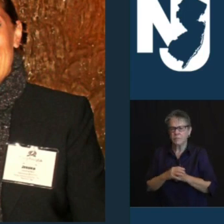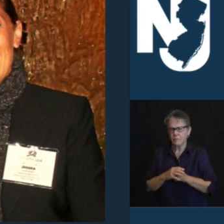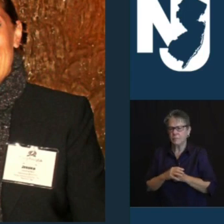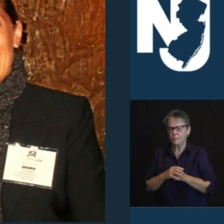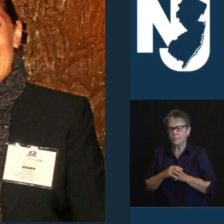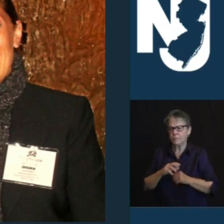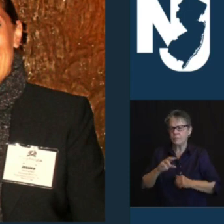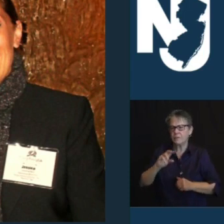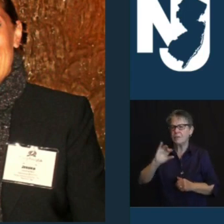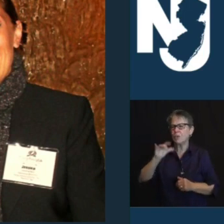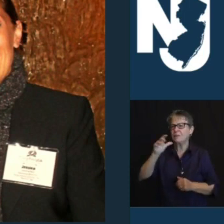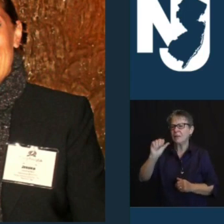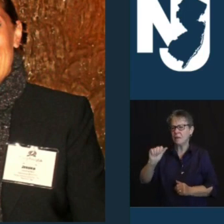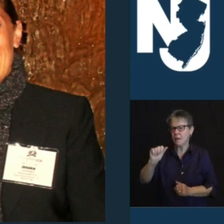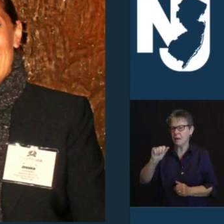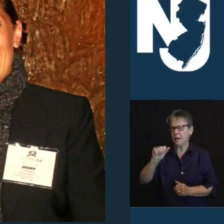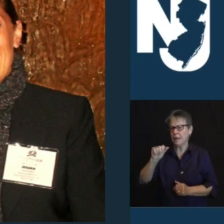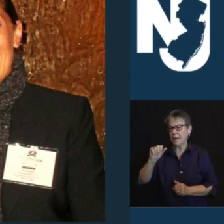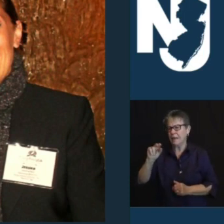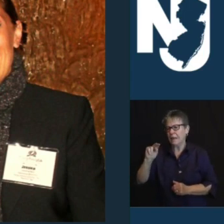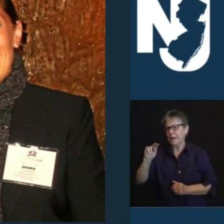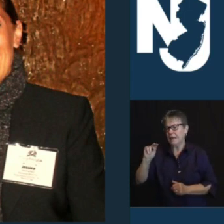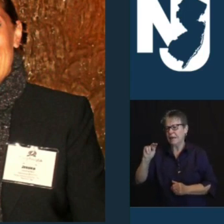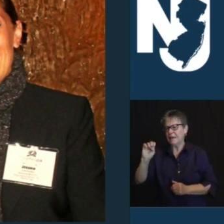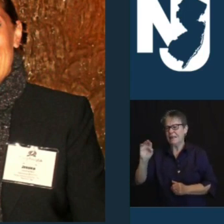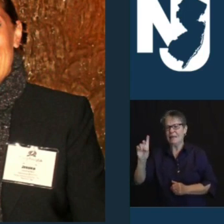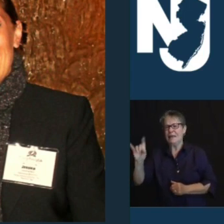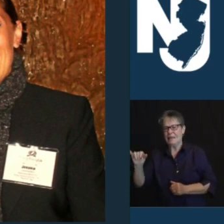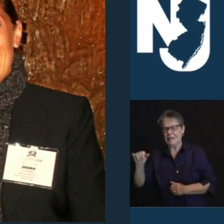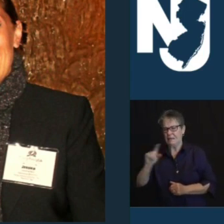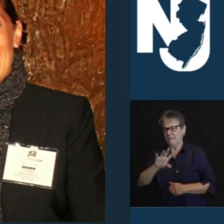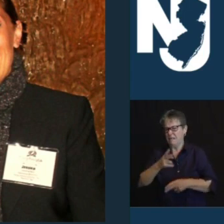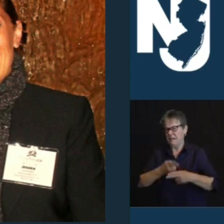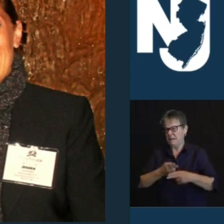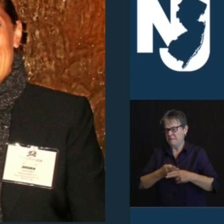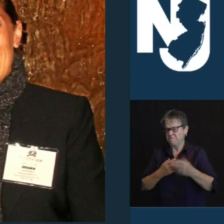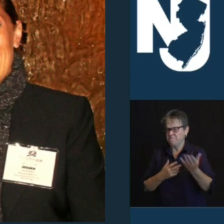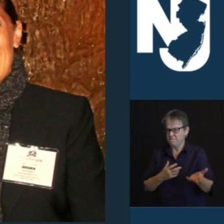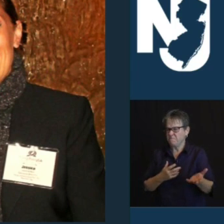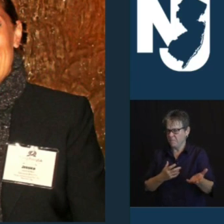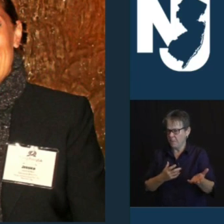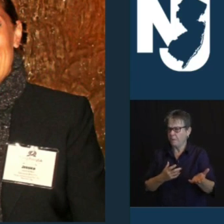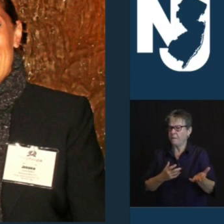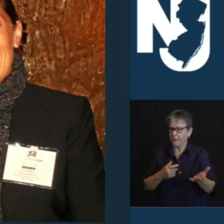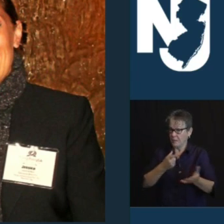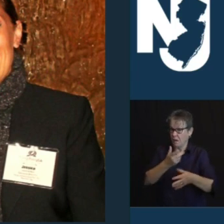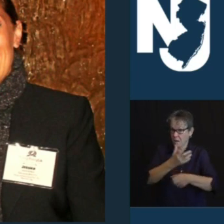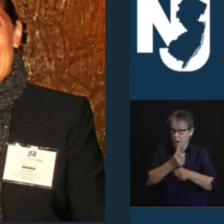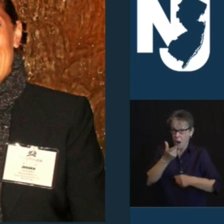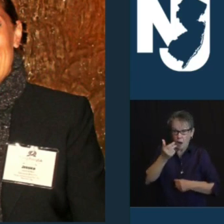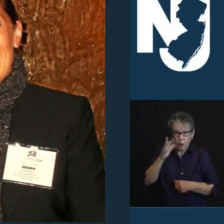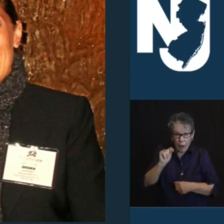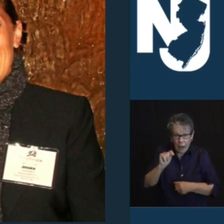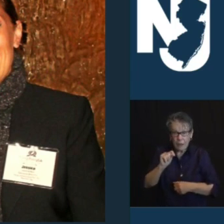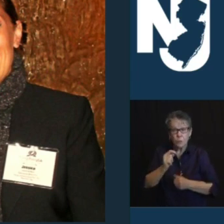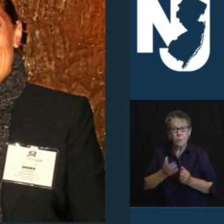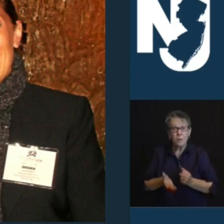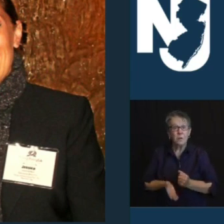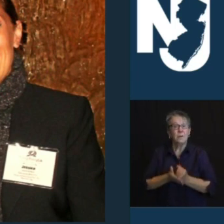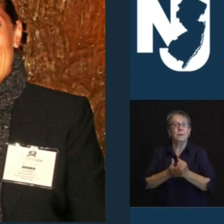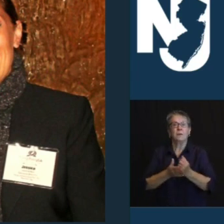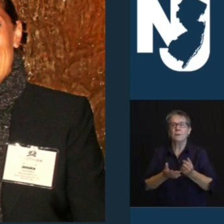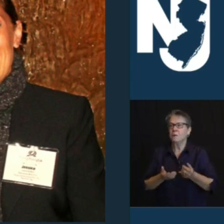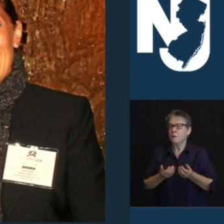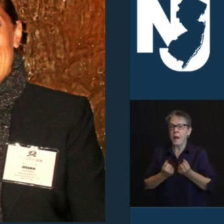with on Friday, worked with the EDA to secure a grant that has allowed them to cover expenses and continue serving